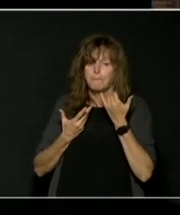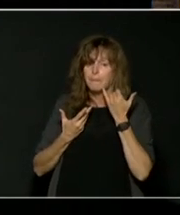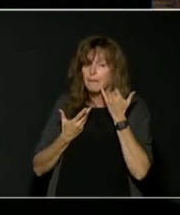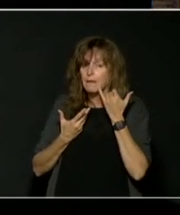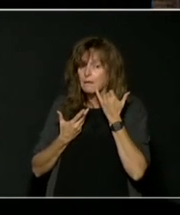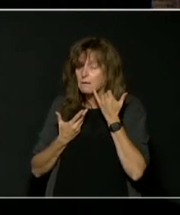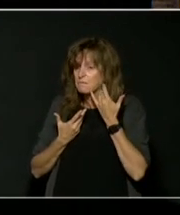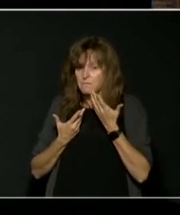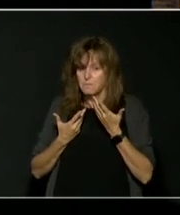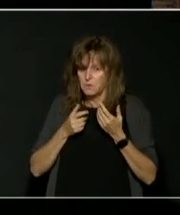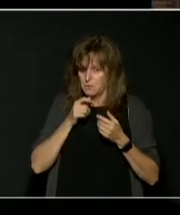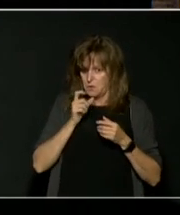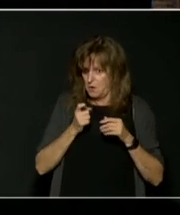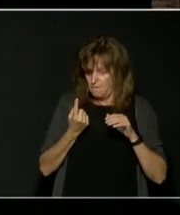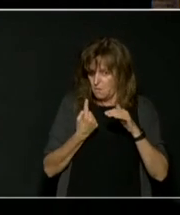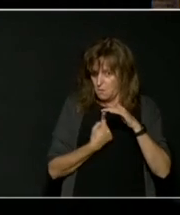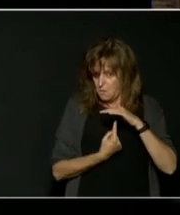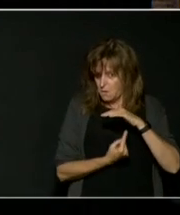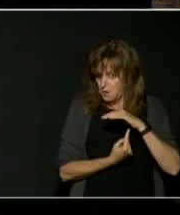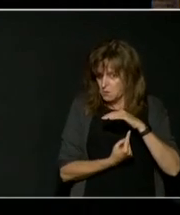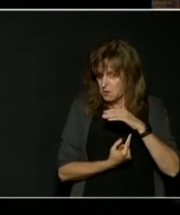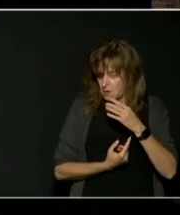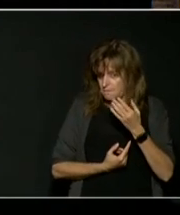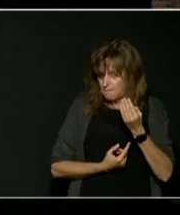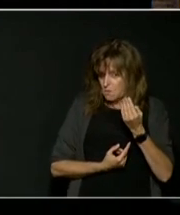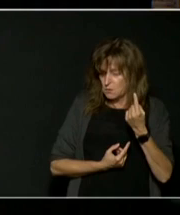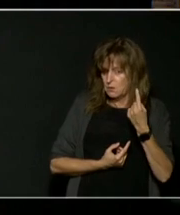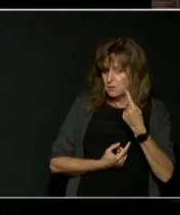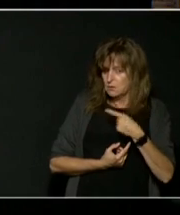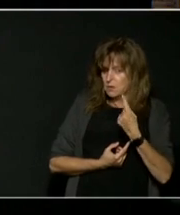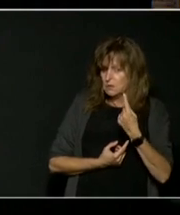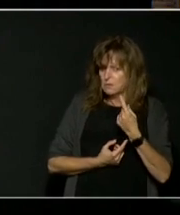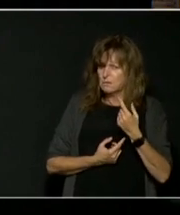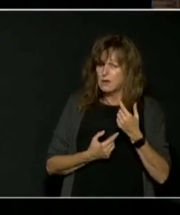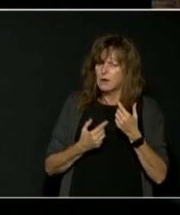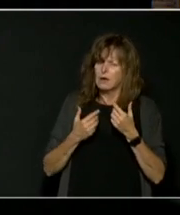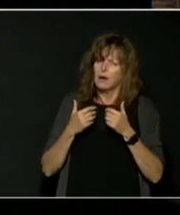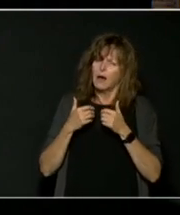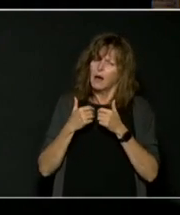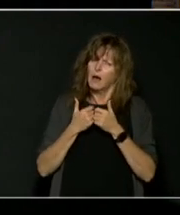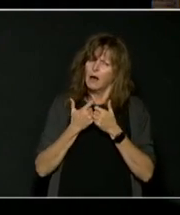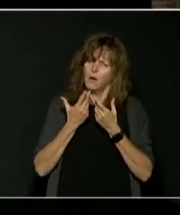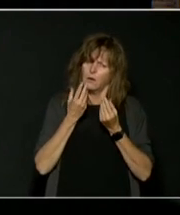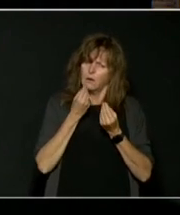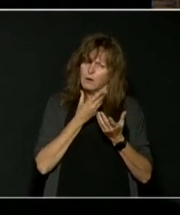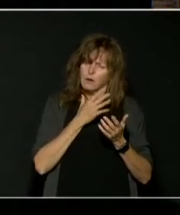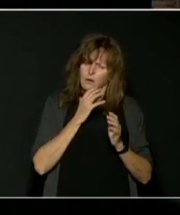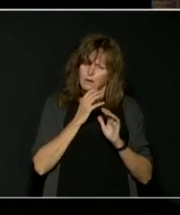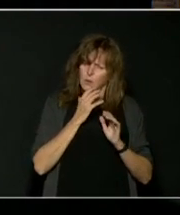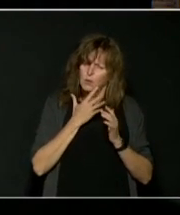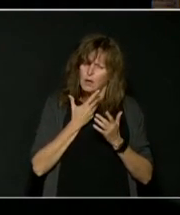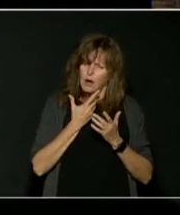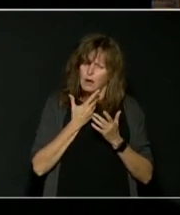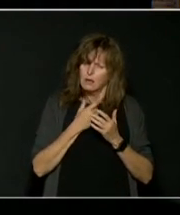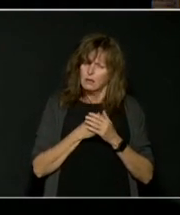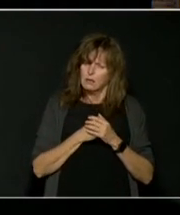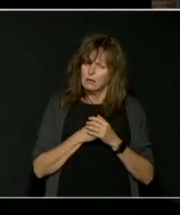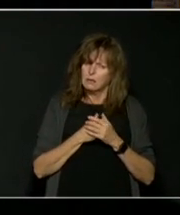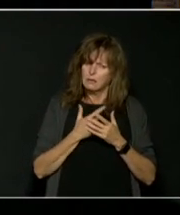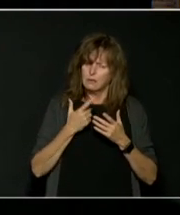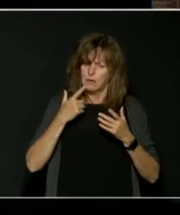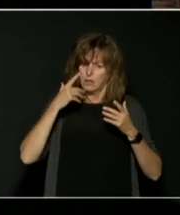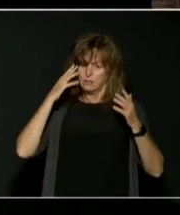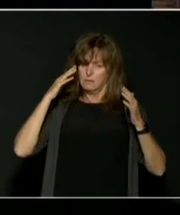wondering how you're planning on communicating and enforcing this, because you could expect reasonably that a lot of